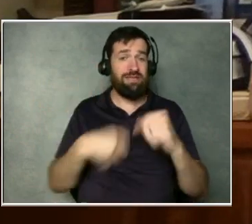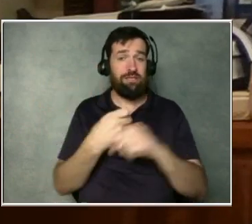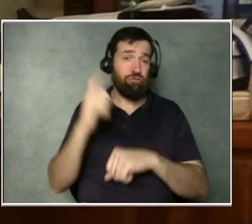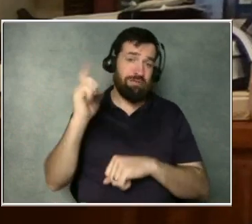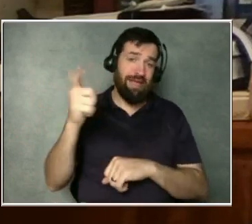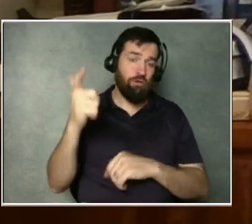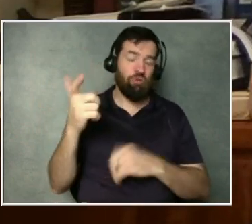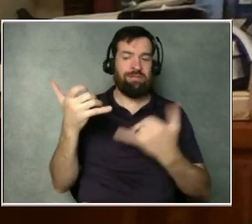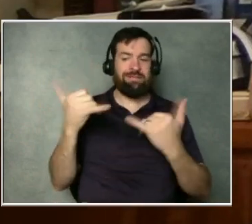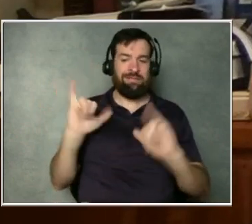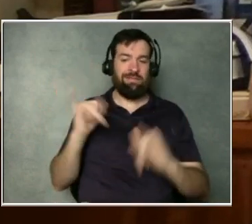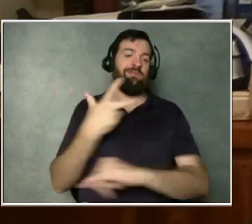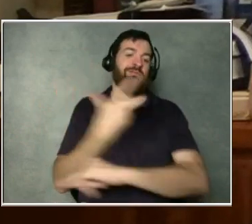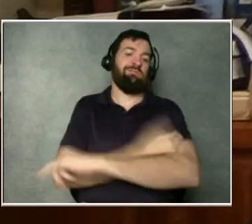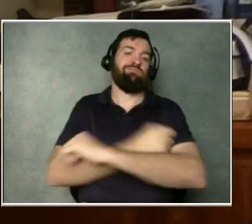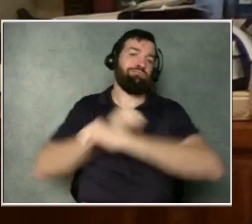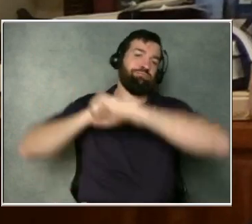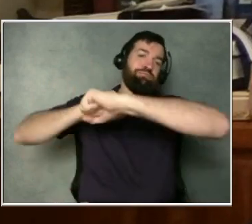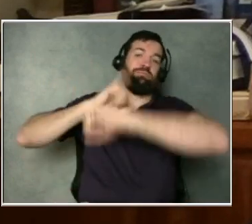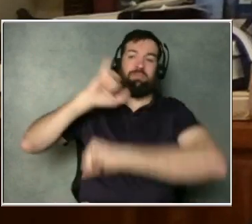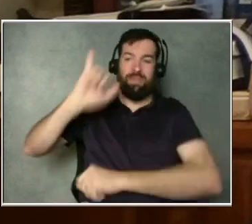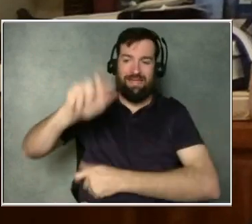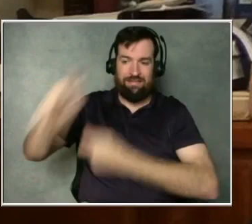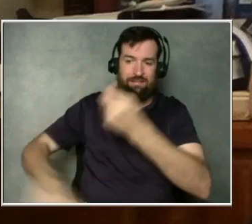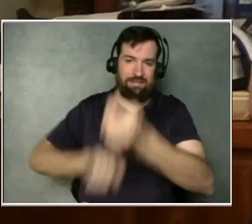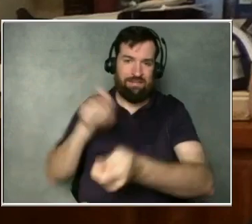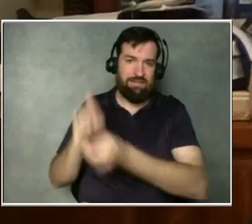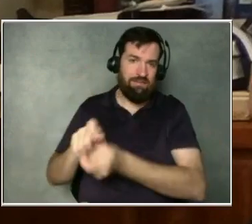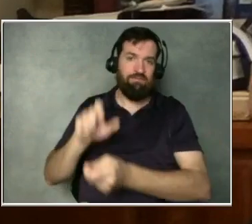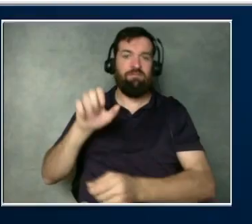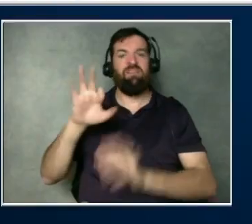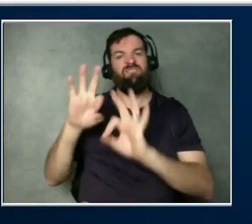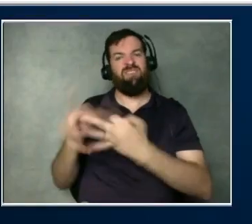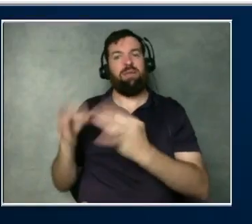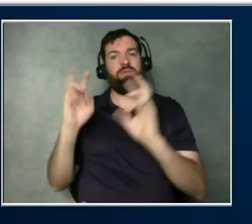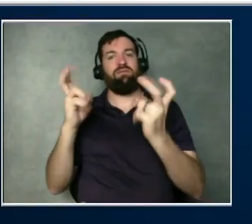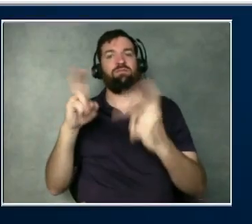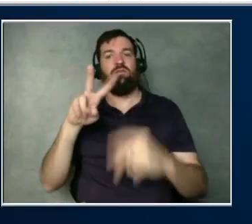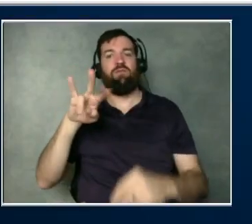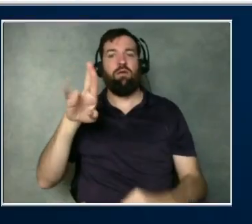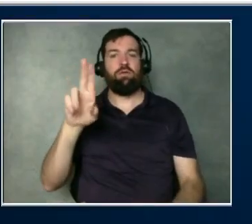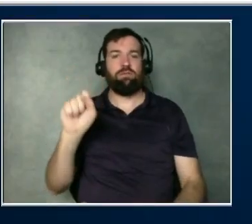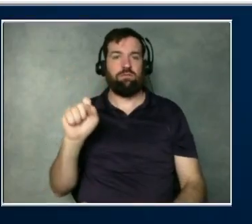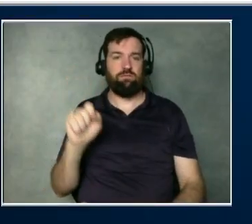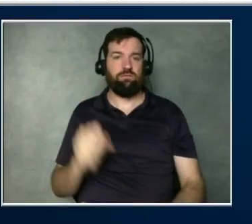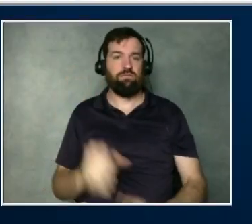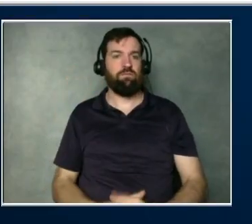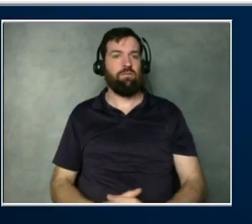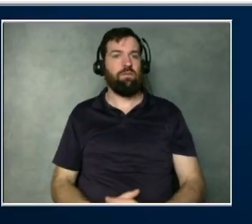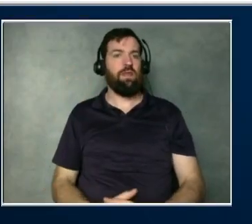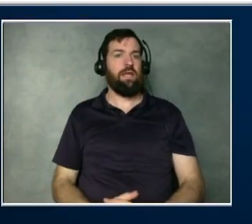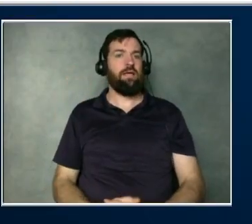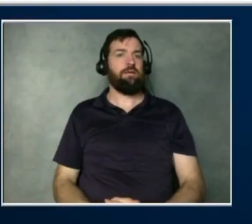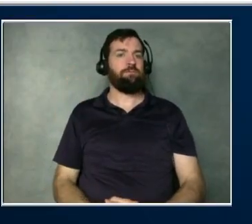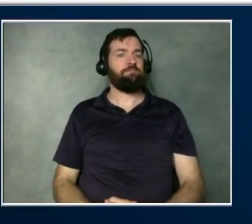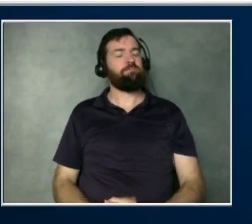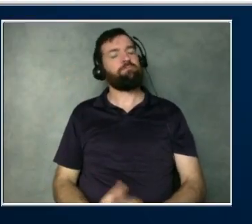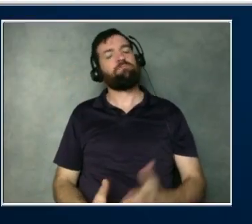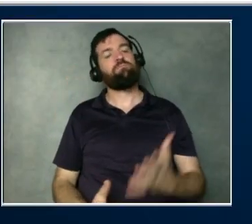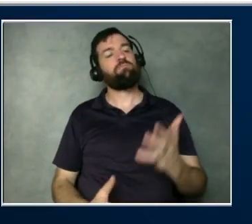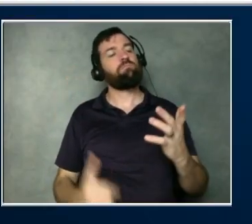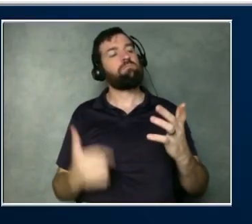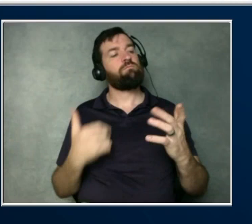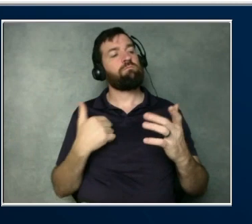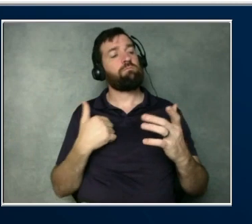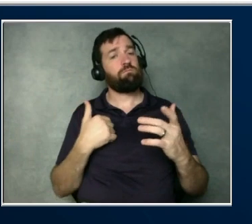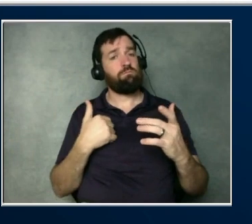still immunizing against that family of virus. And do you think that we put ourselves at risk